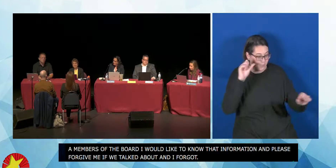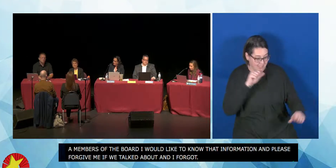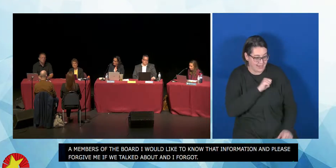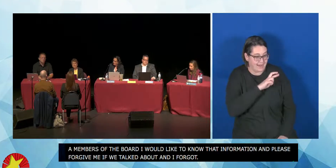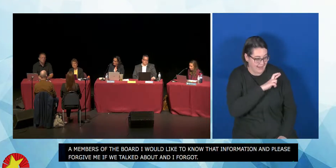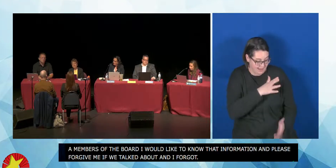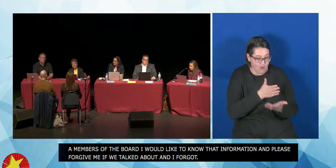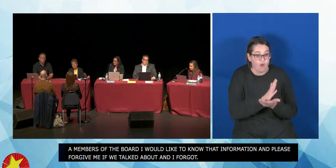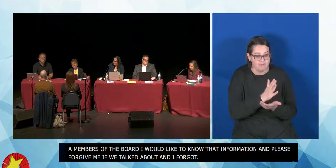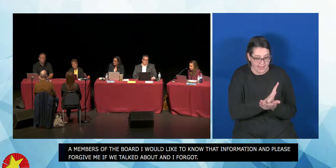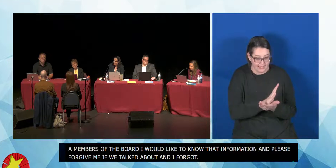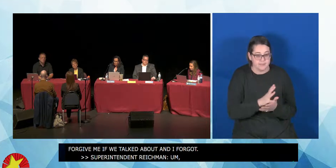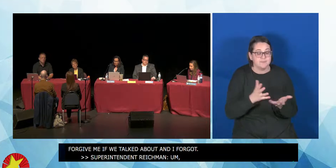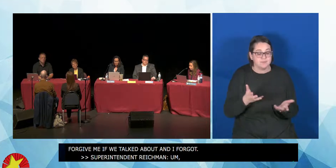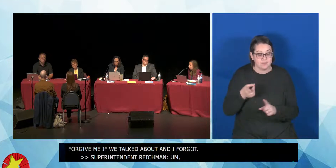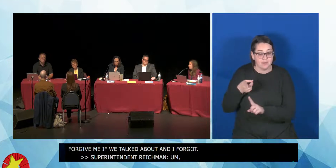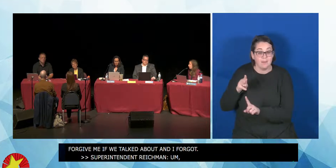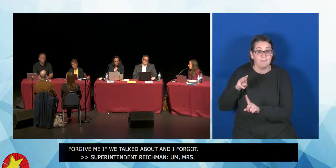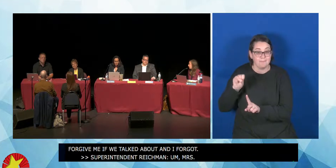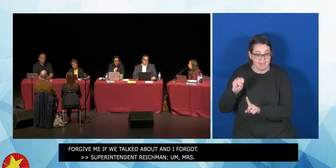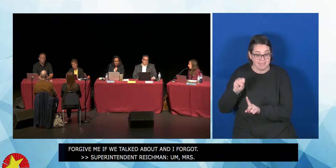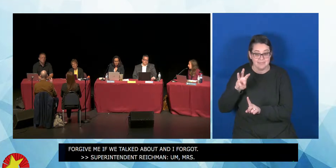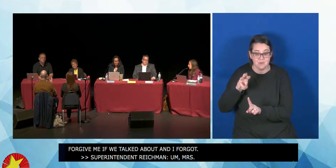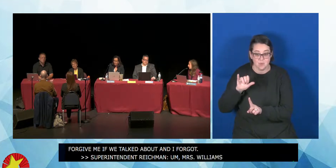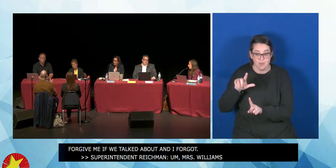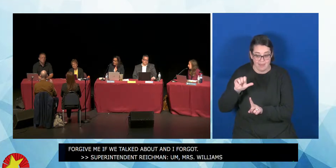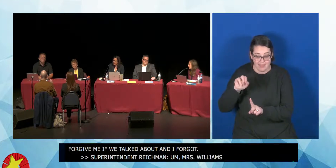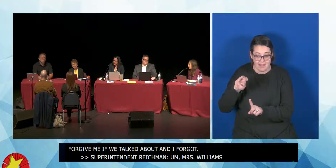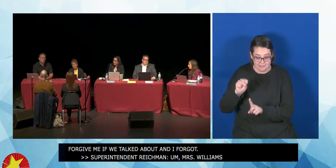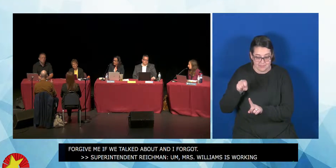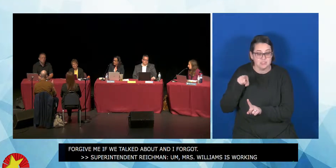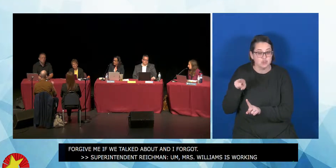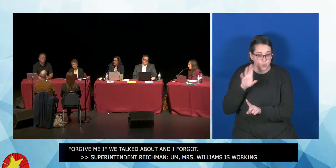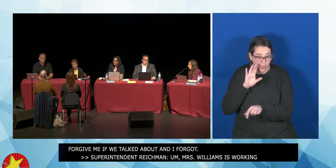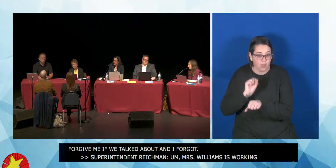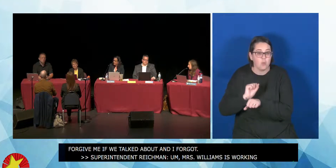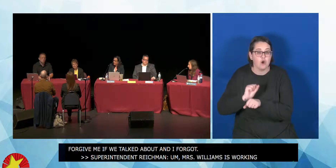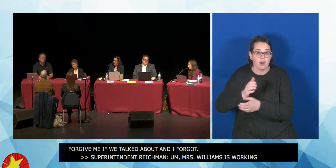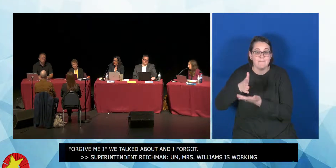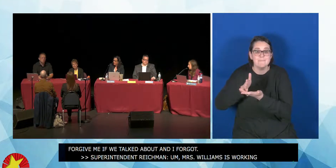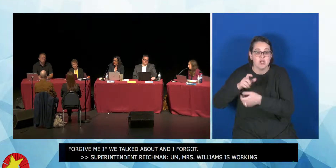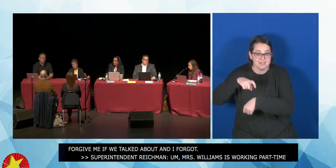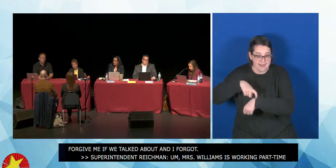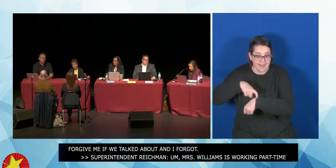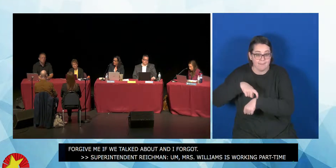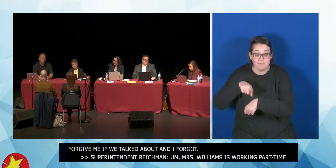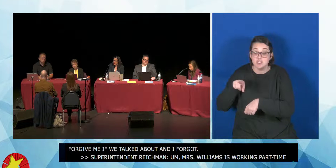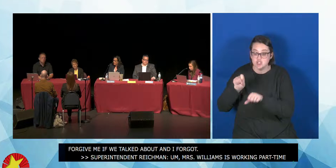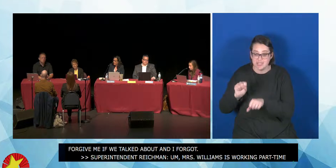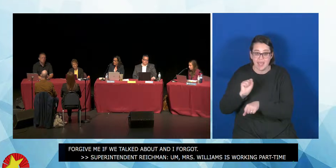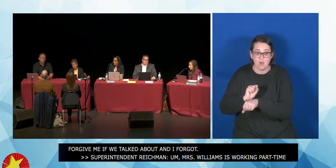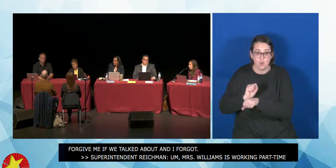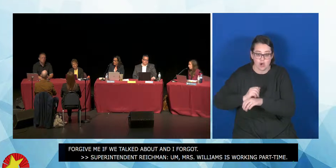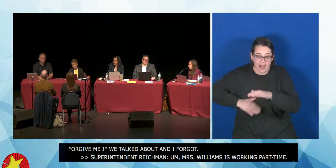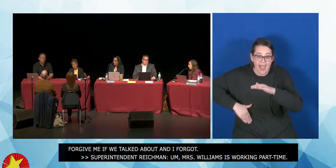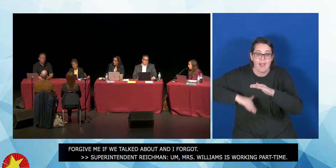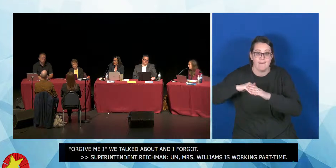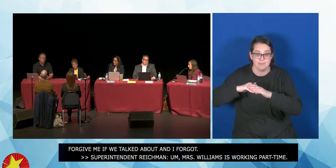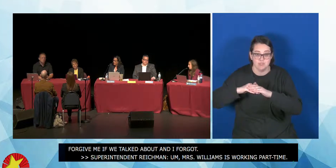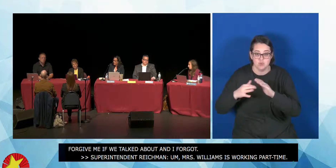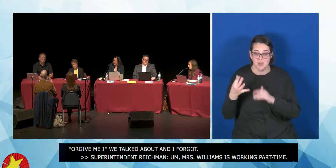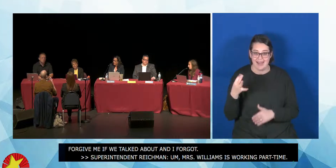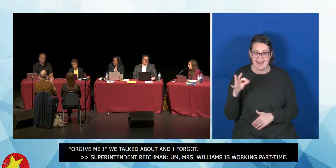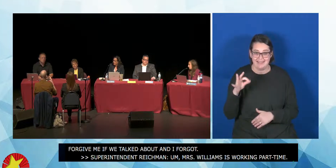Ms. Williams is working part-time. She can work up to 19 hours a